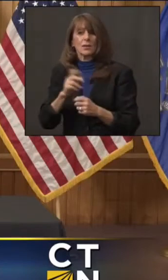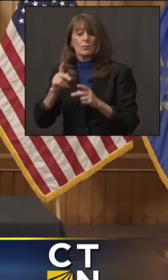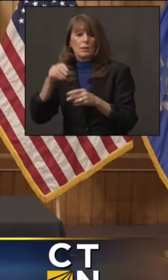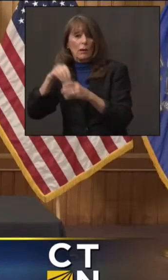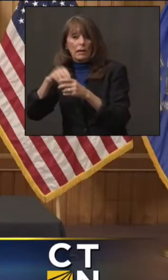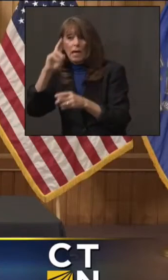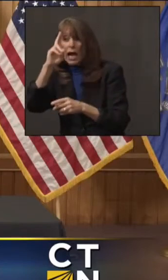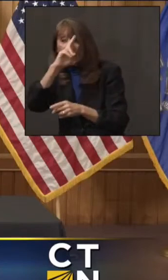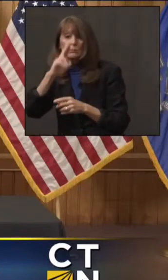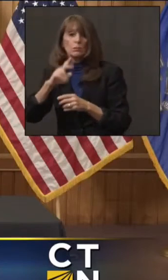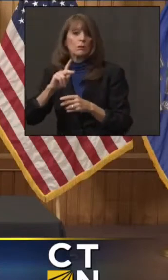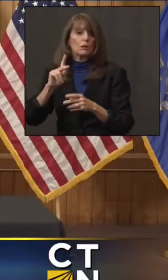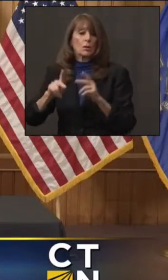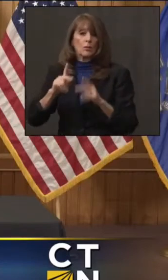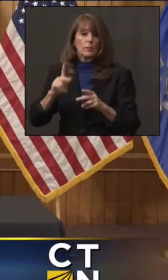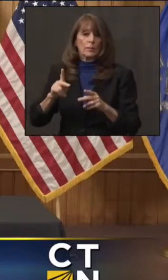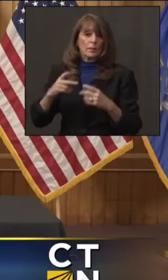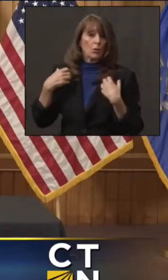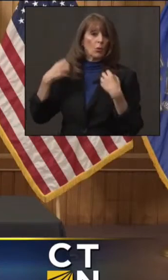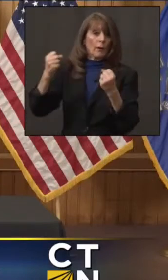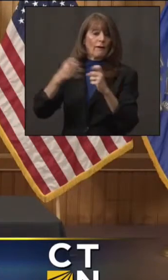versus not recovered?